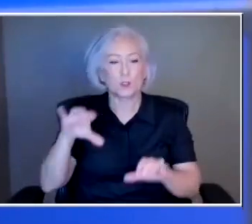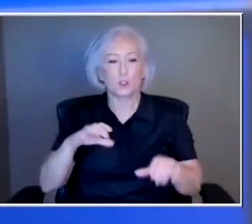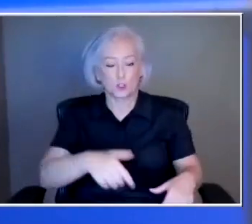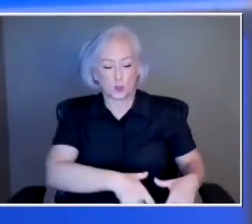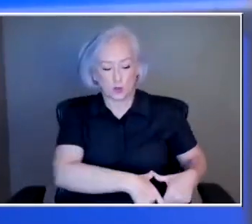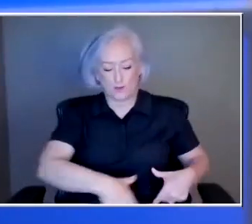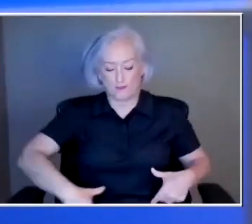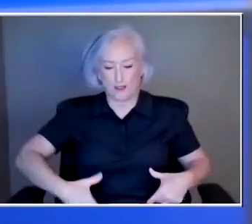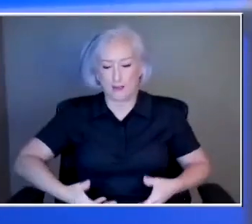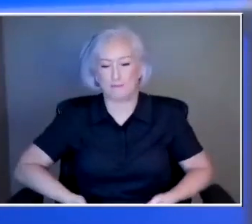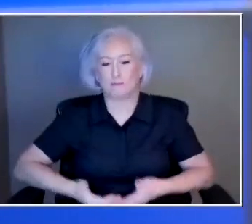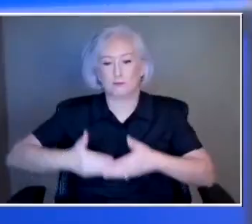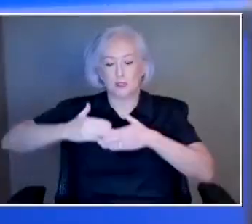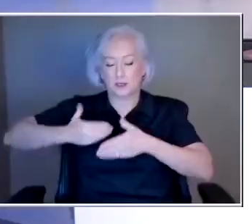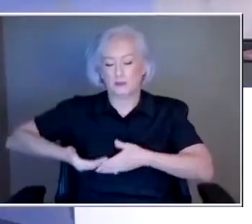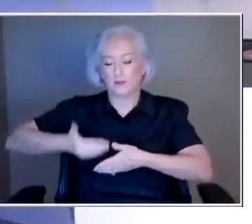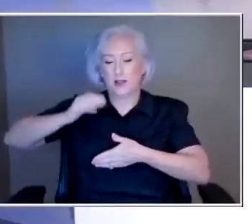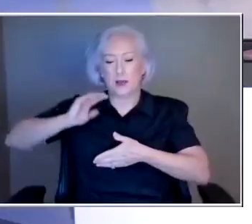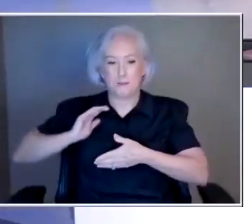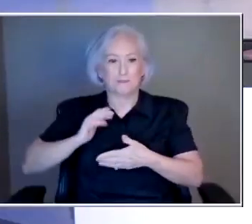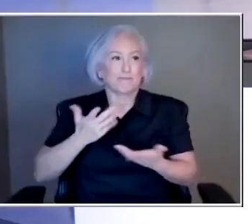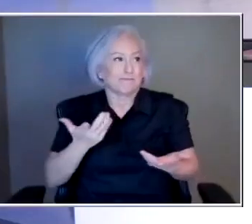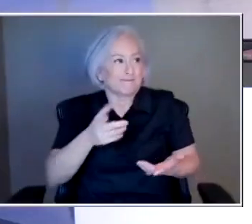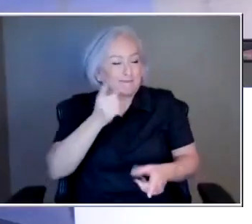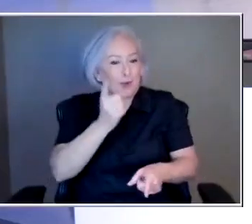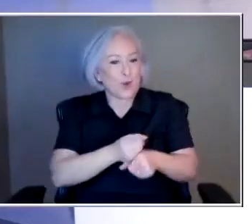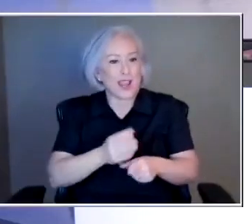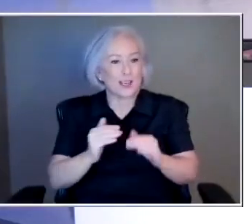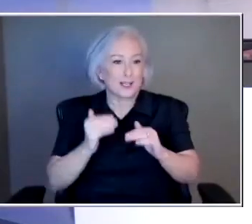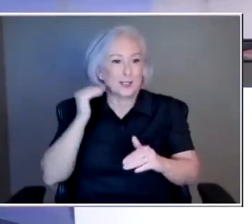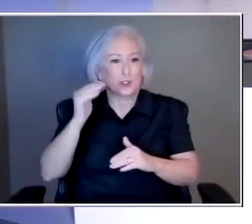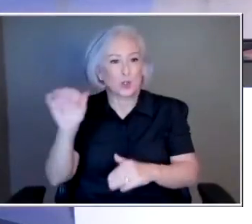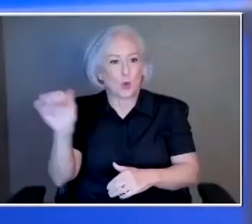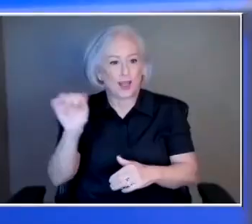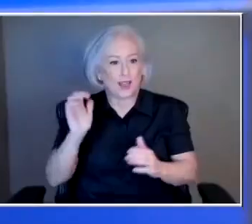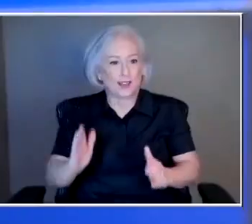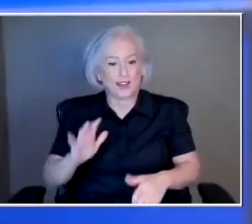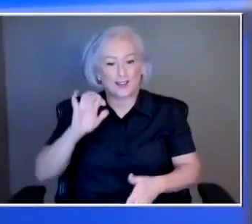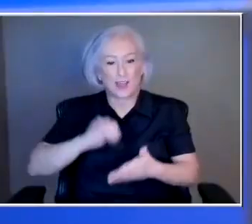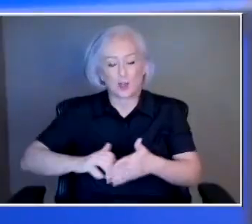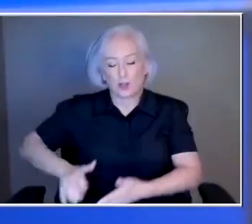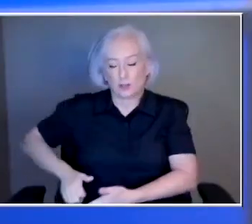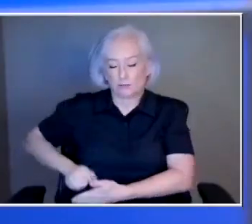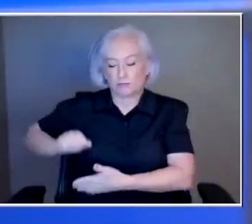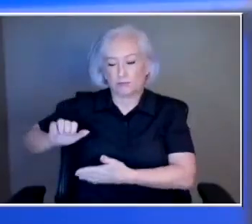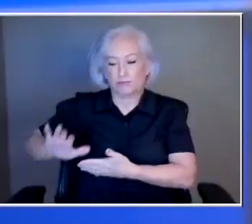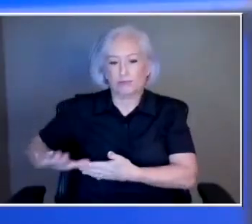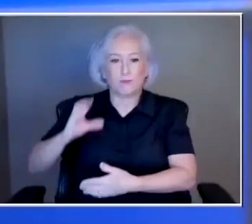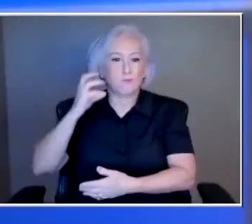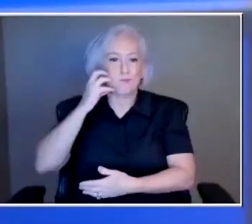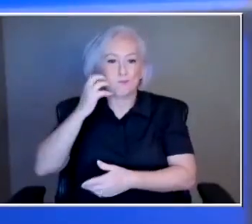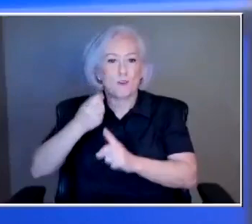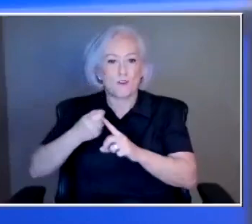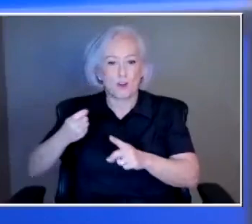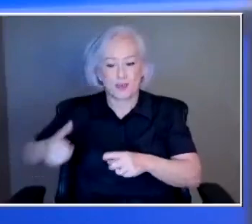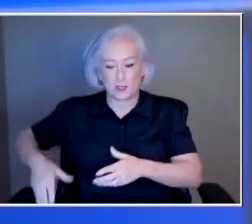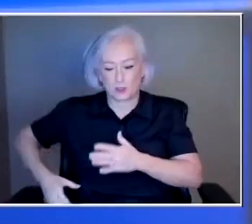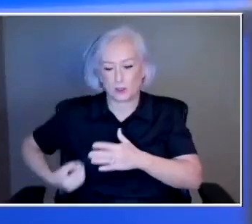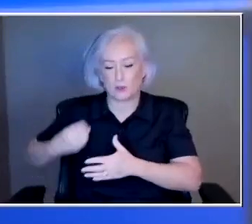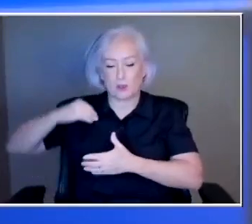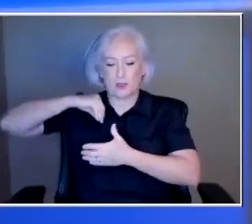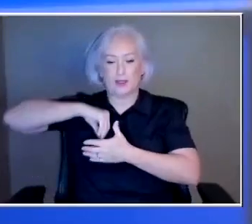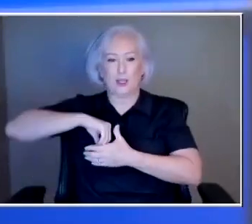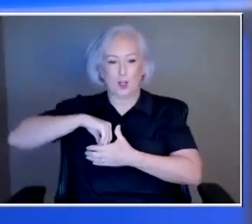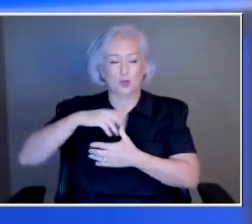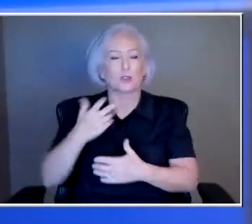Because you were so athletic and had such low body fat, they couldn't take it out of your stomach. They could not take it out of my stomach. And I wasn't willing to compromise my muscles to